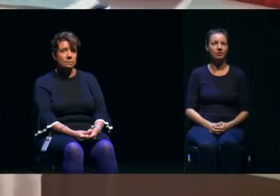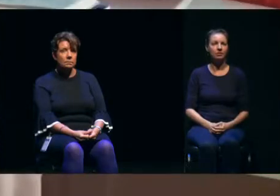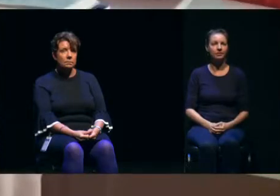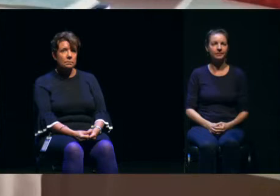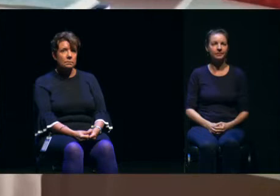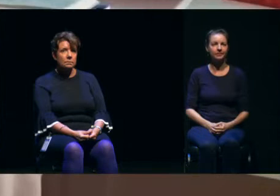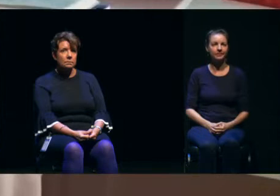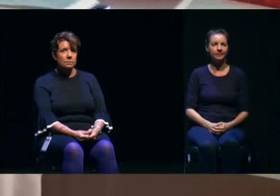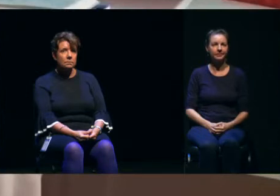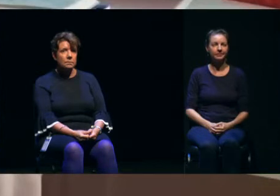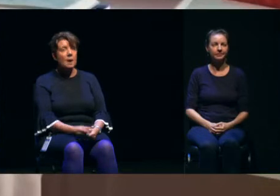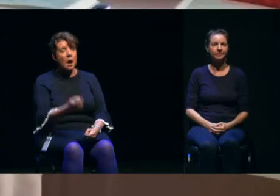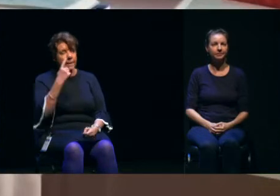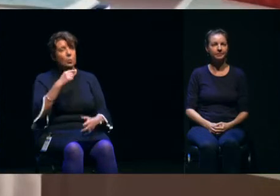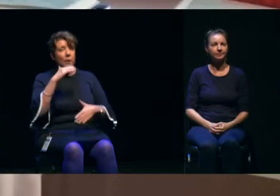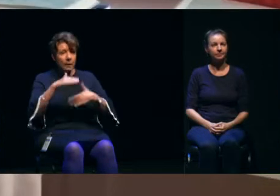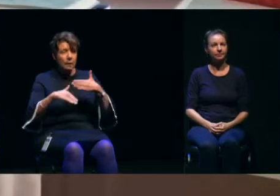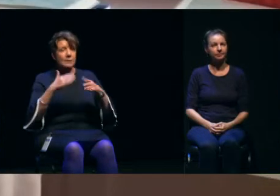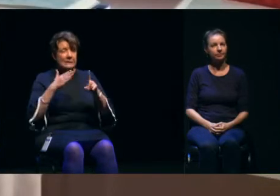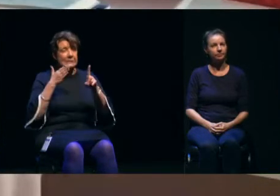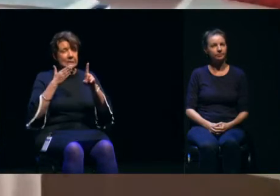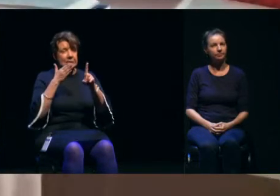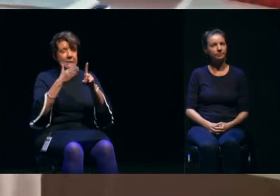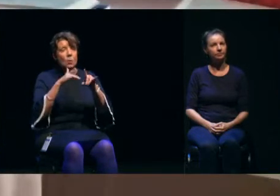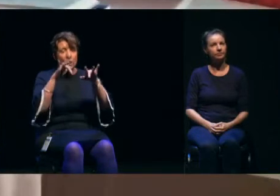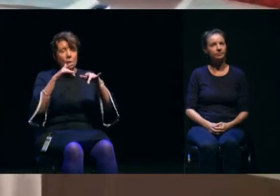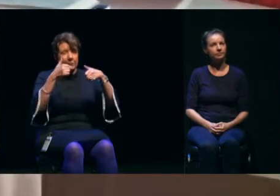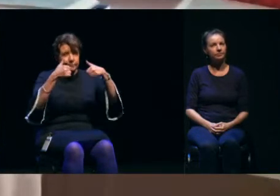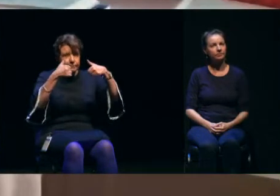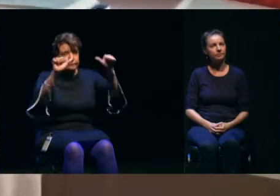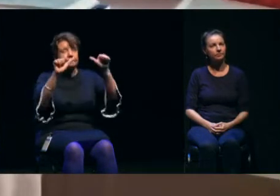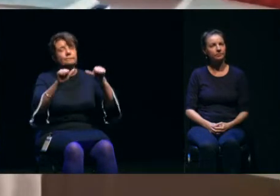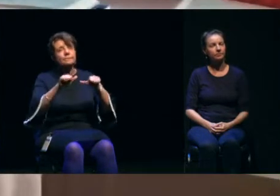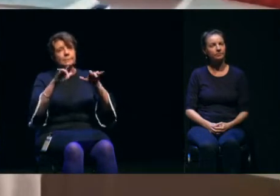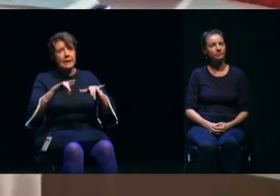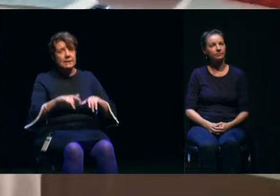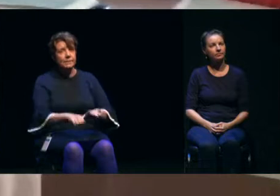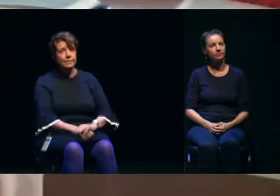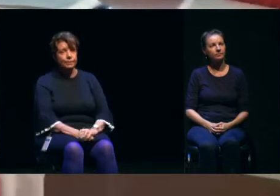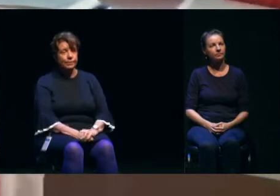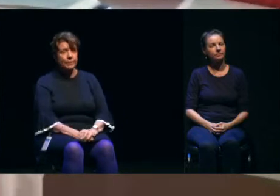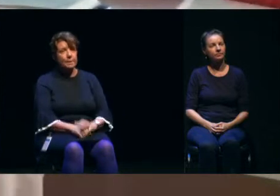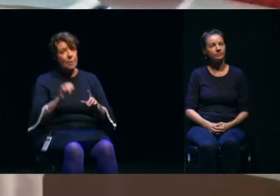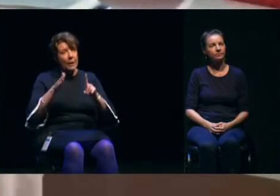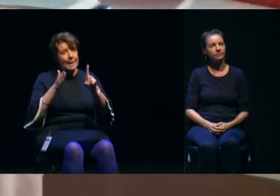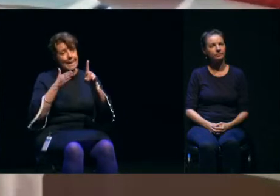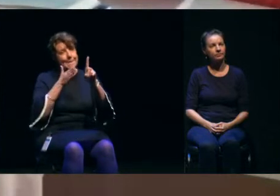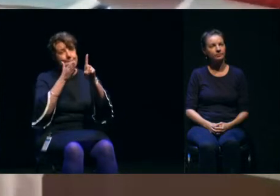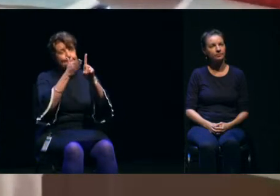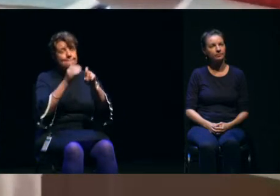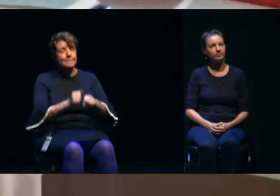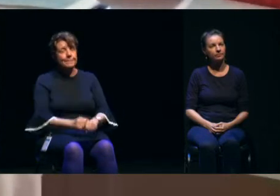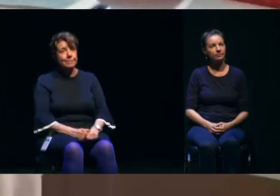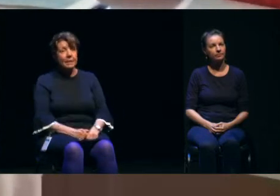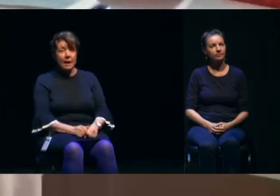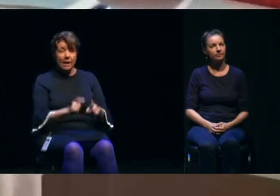I think we are making progress. We are not prevailing yet, but we're getting there. And things